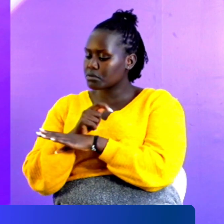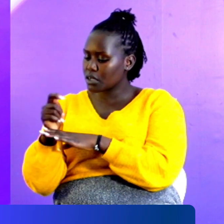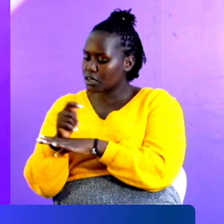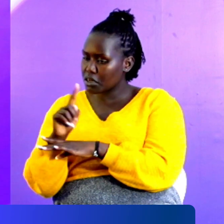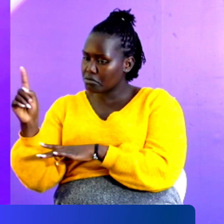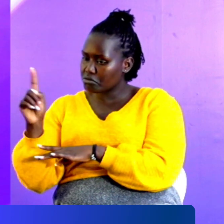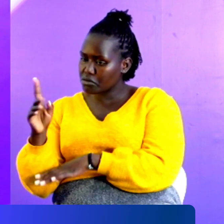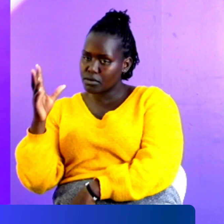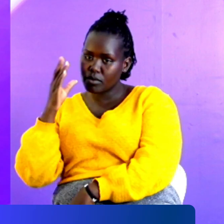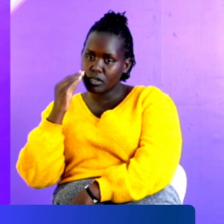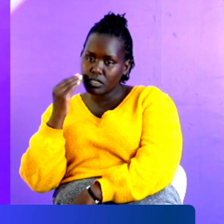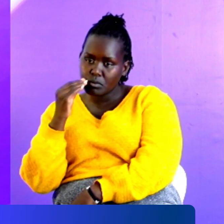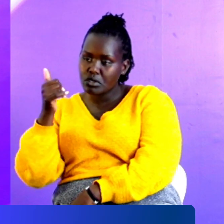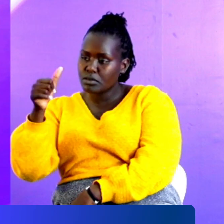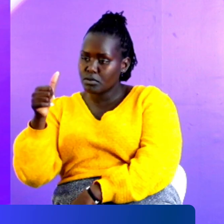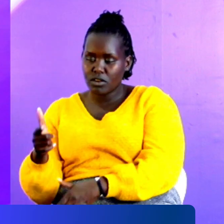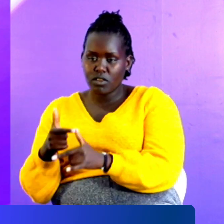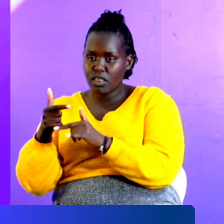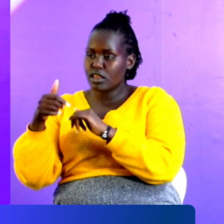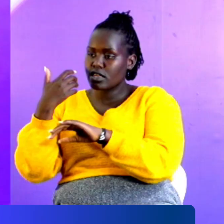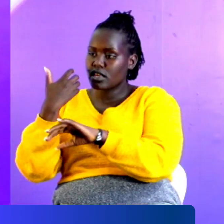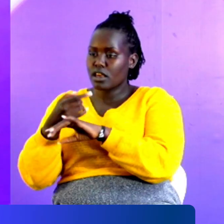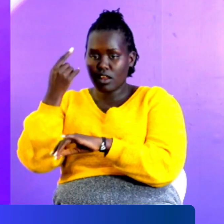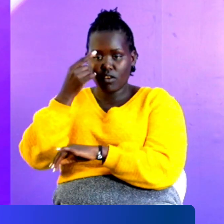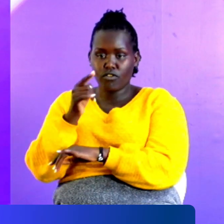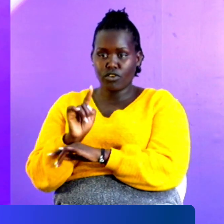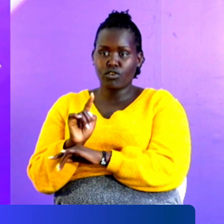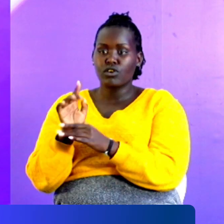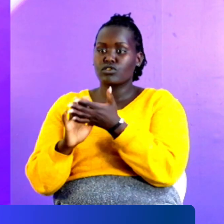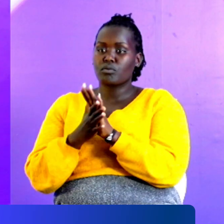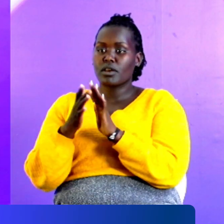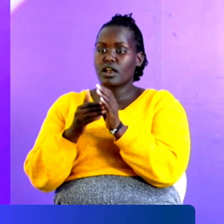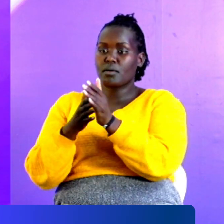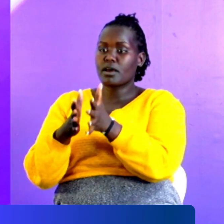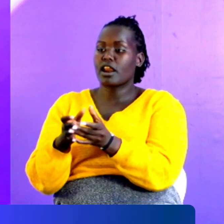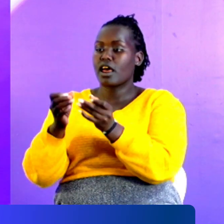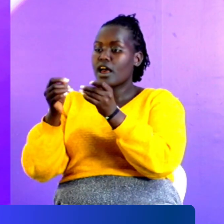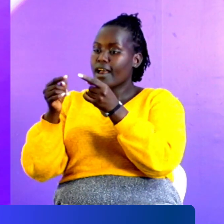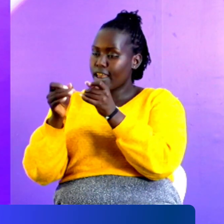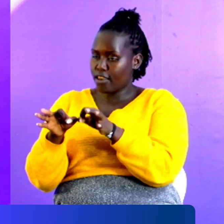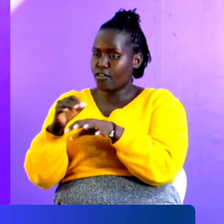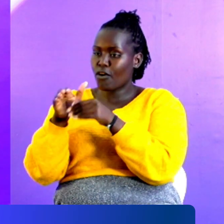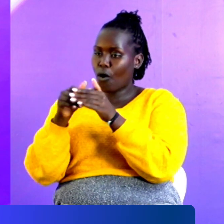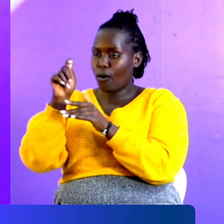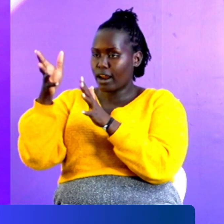not experienced it. It is going to be very hard for you to become a leader, even if every Kenyan knew you by name and age.